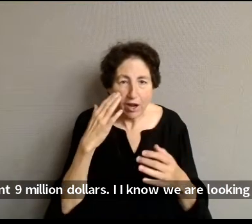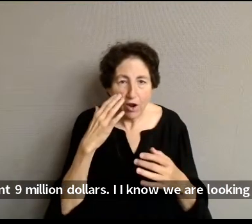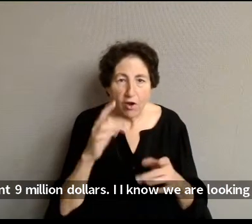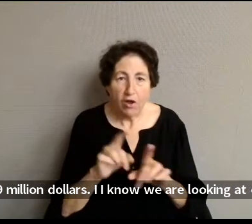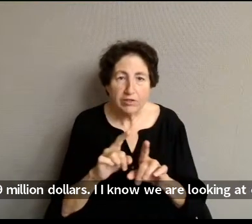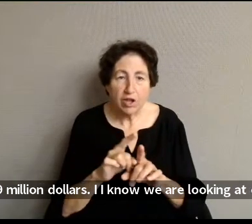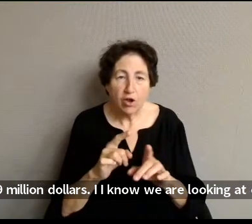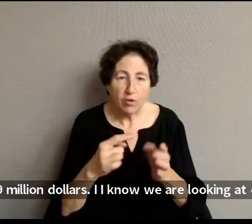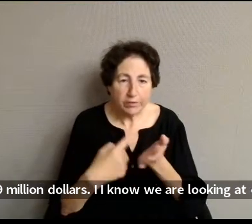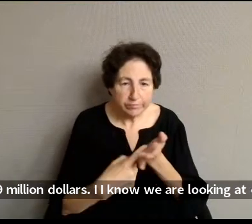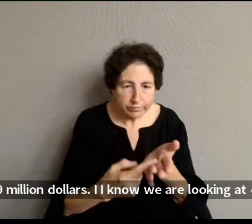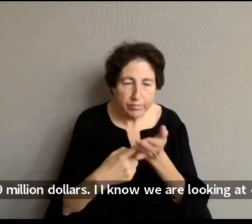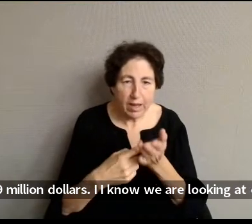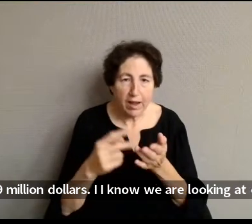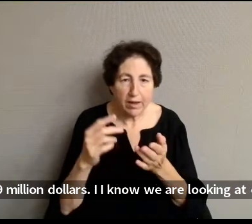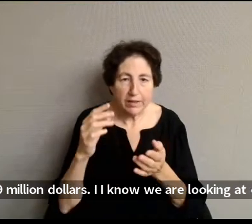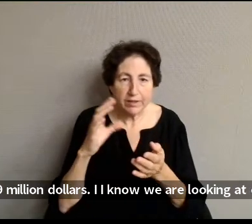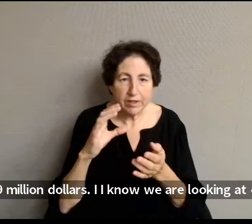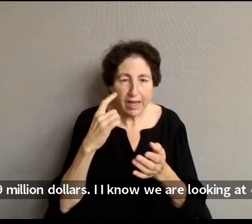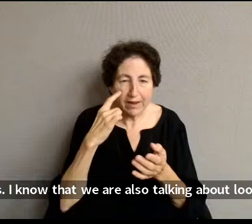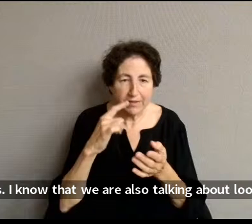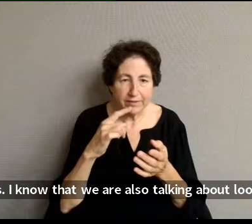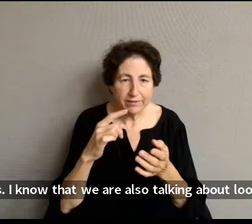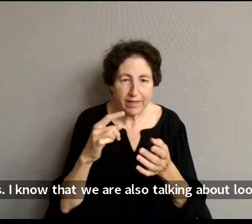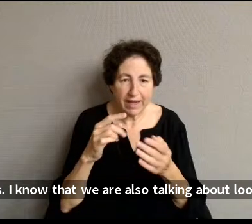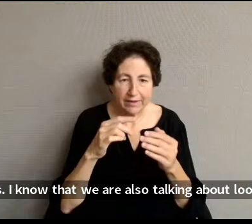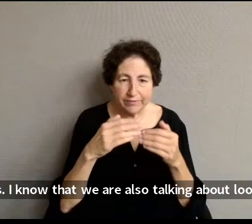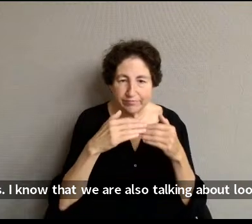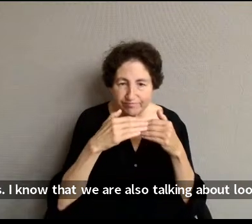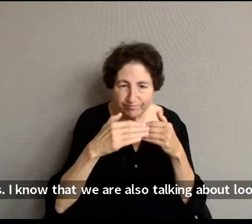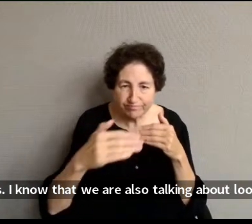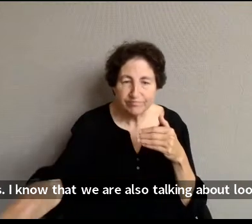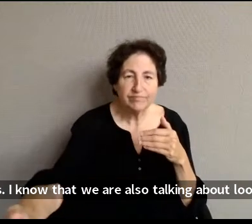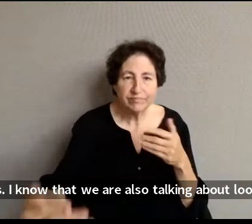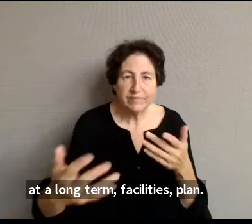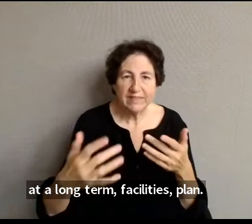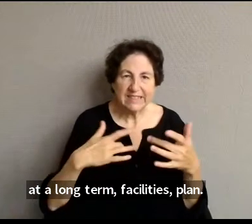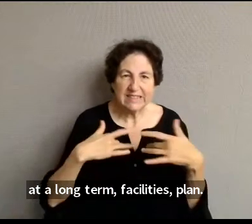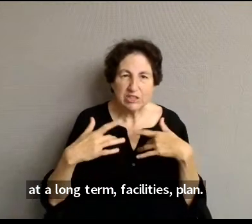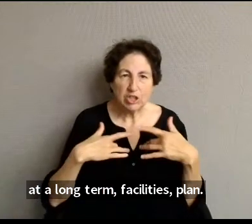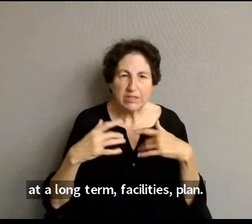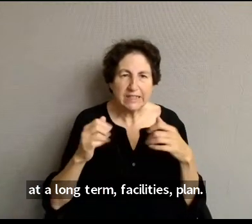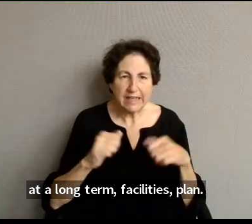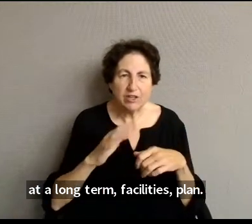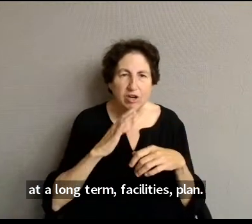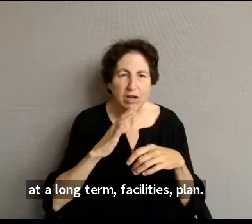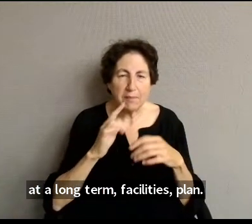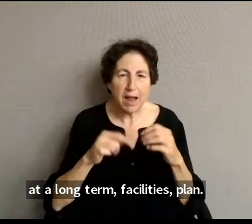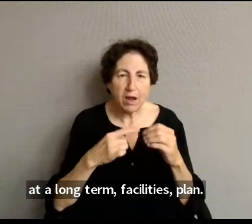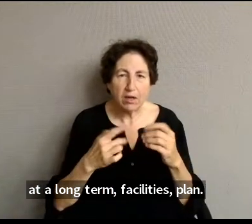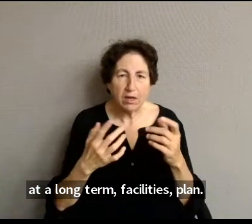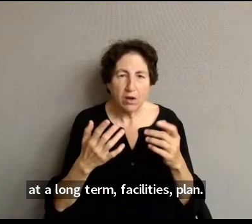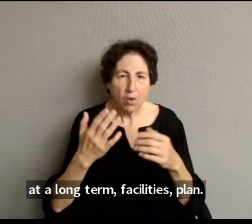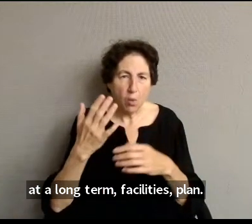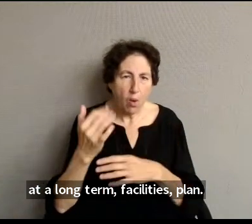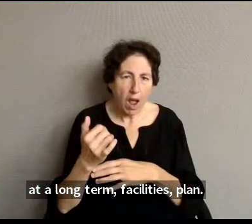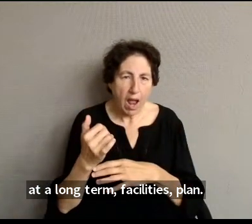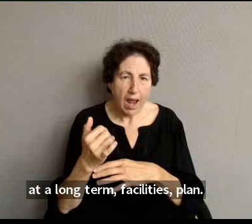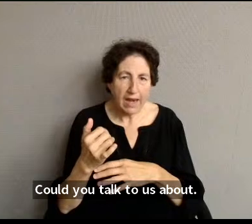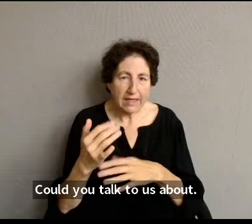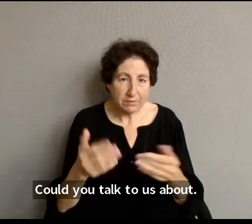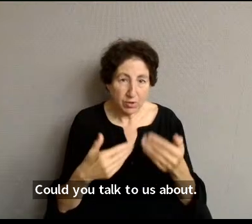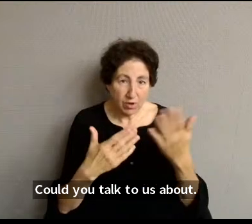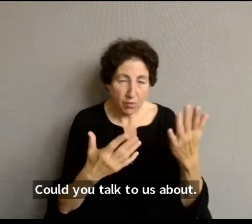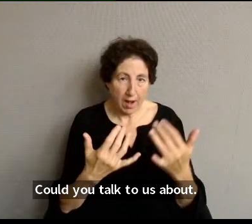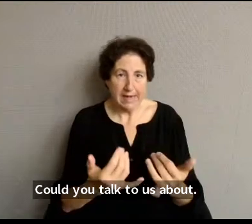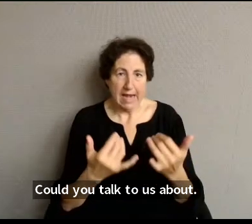also talking about looking at a long-term facilities plan. Could you talk to us about why this is being recommended at